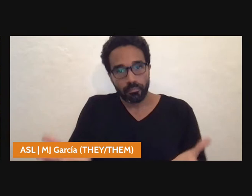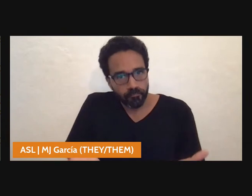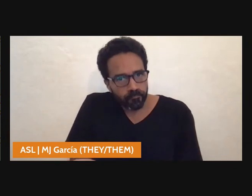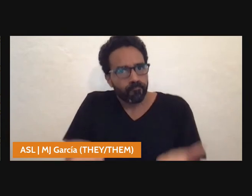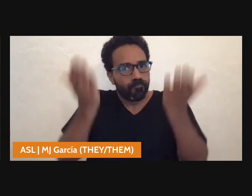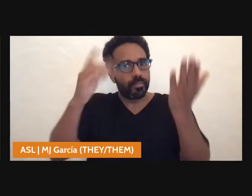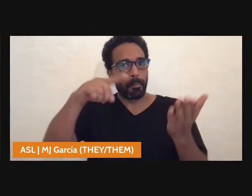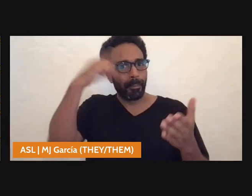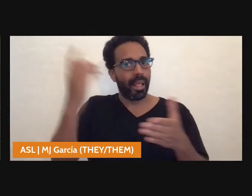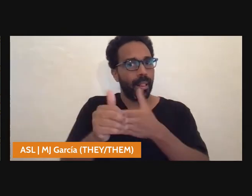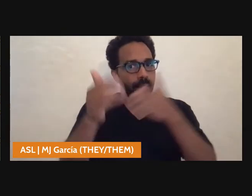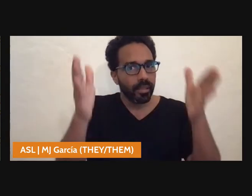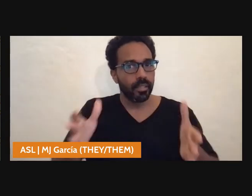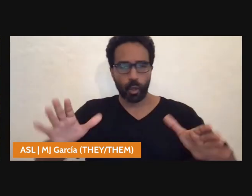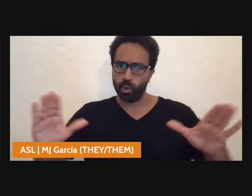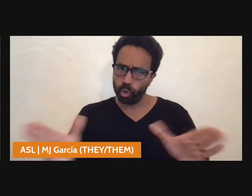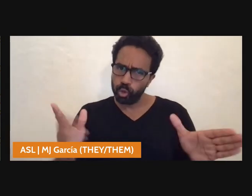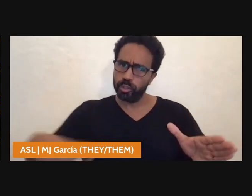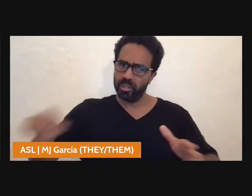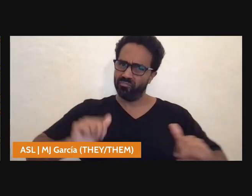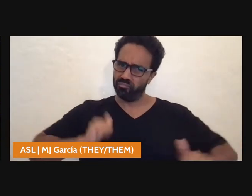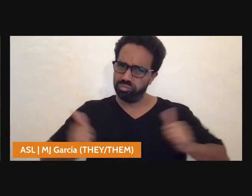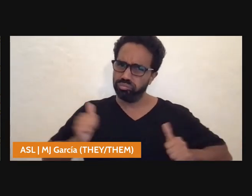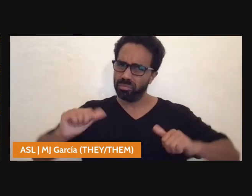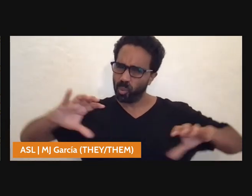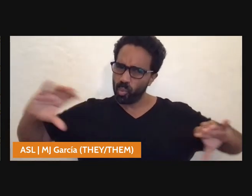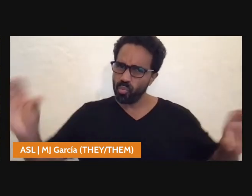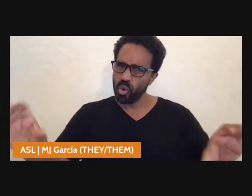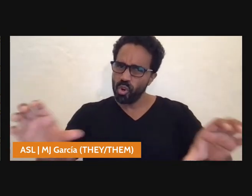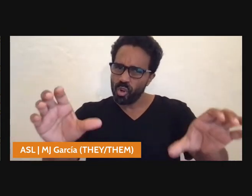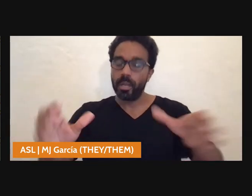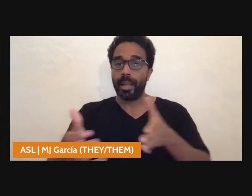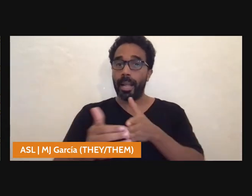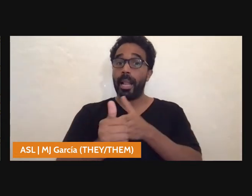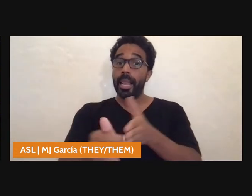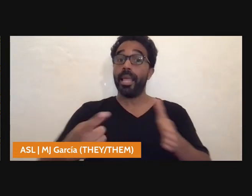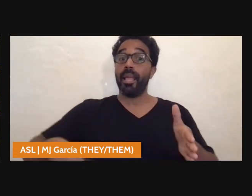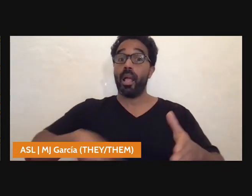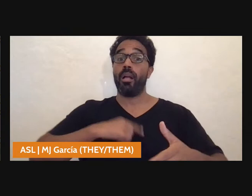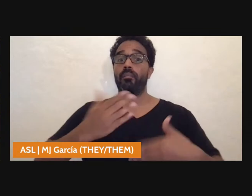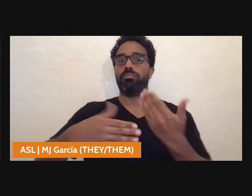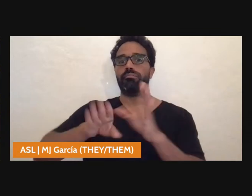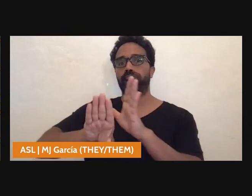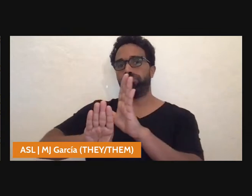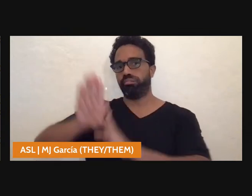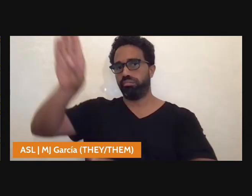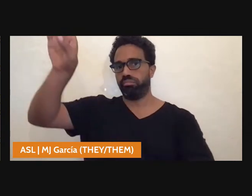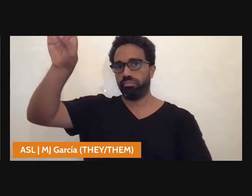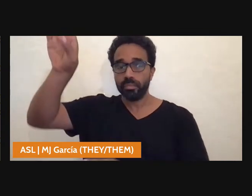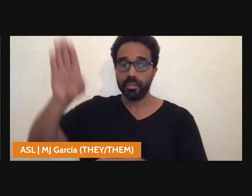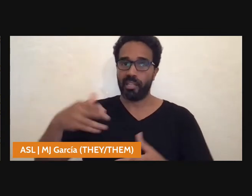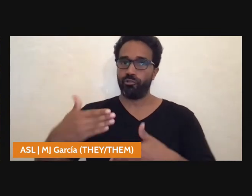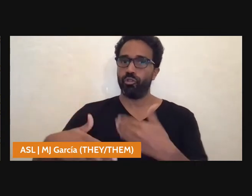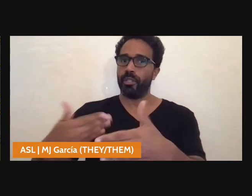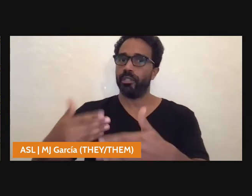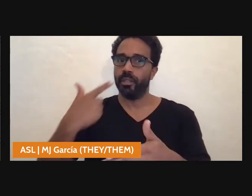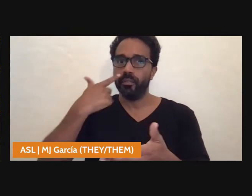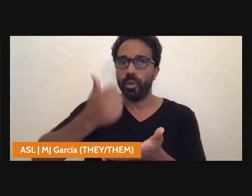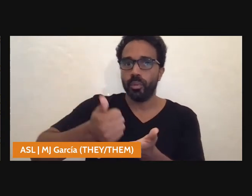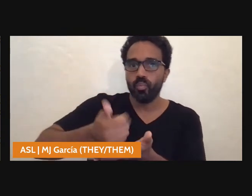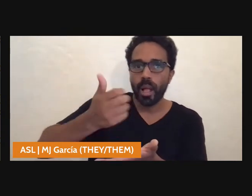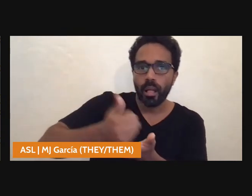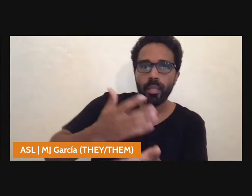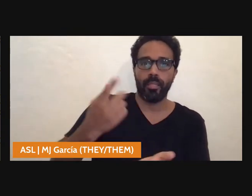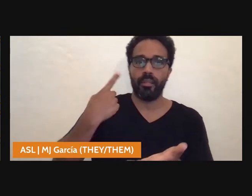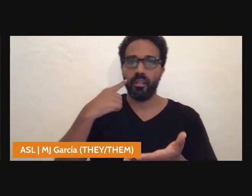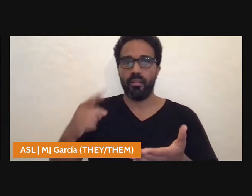and encourage action that moves us collectively toward Black generational prosperity and well-being. We're